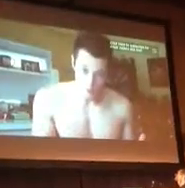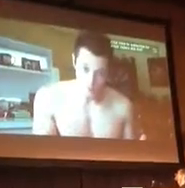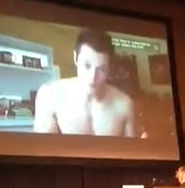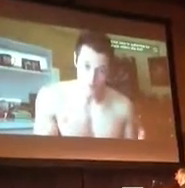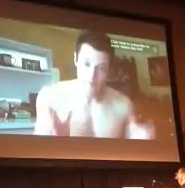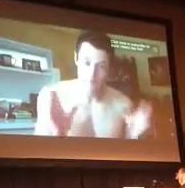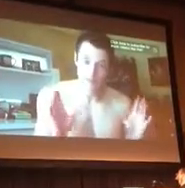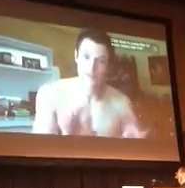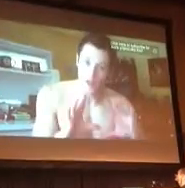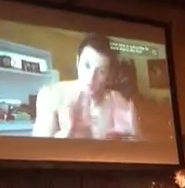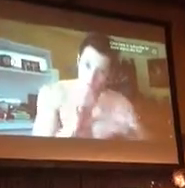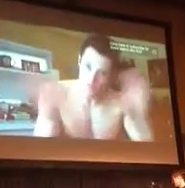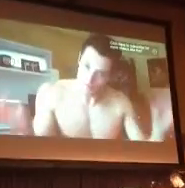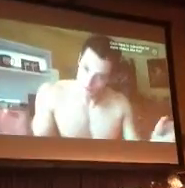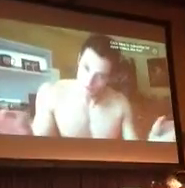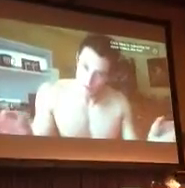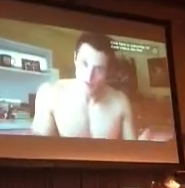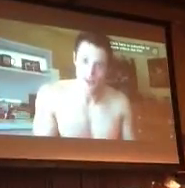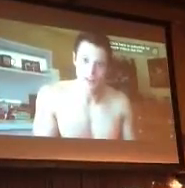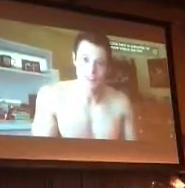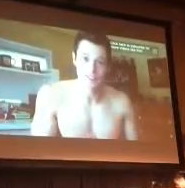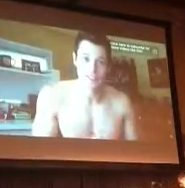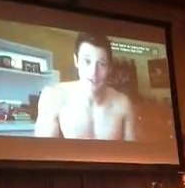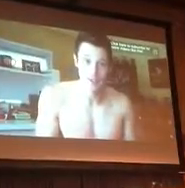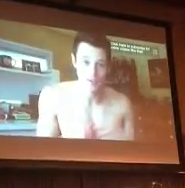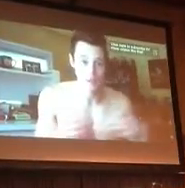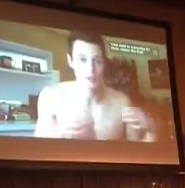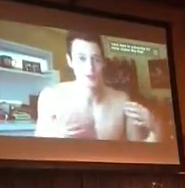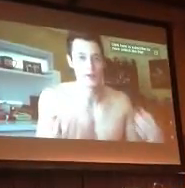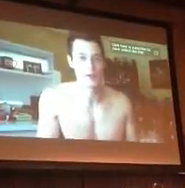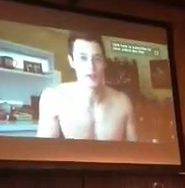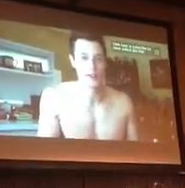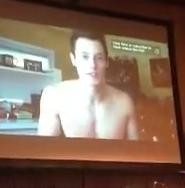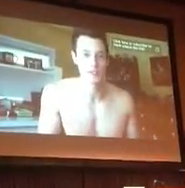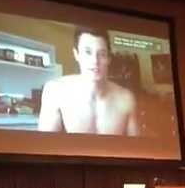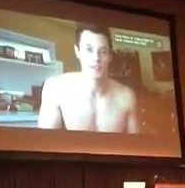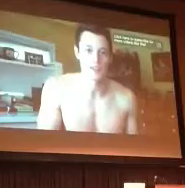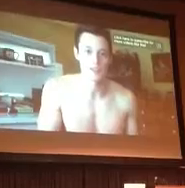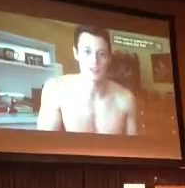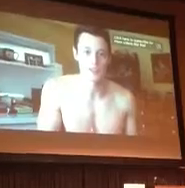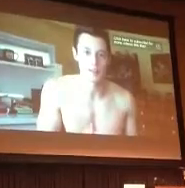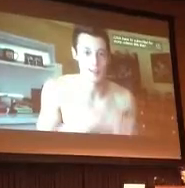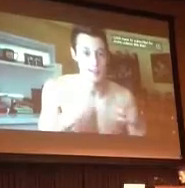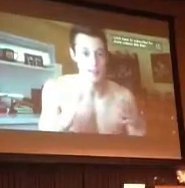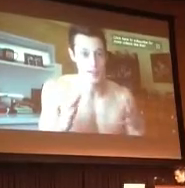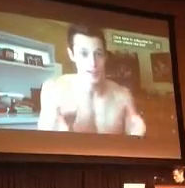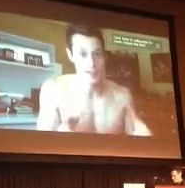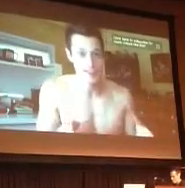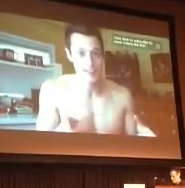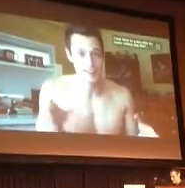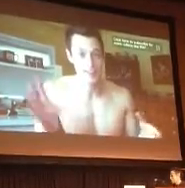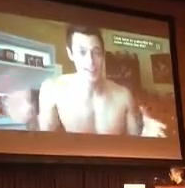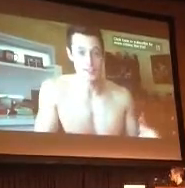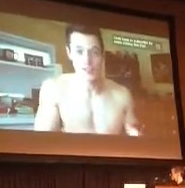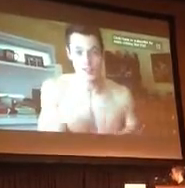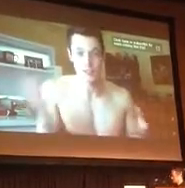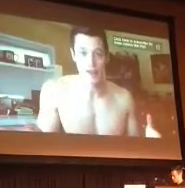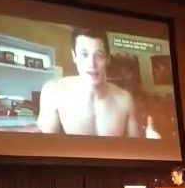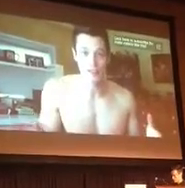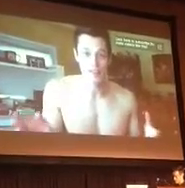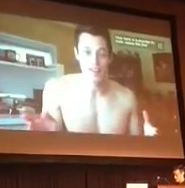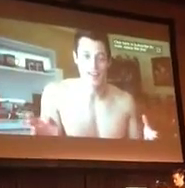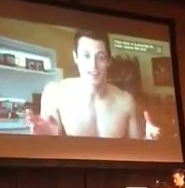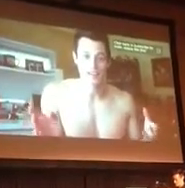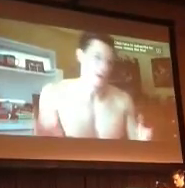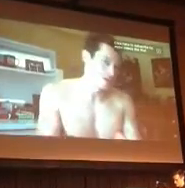For some reason, some straight guys get uncomfortable around gay guys because they think that because a gay guy is attracted to